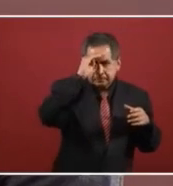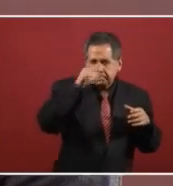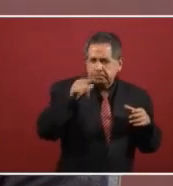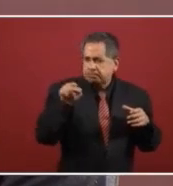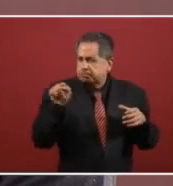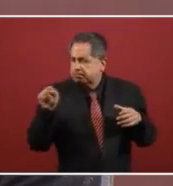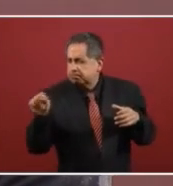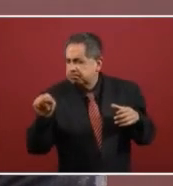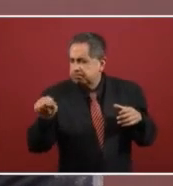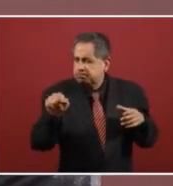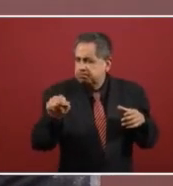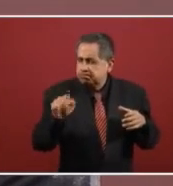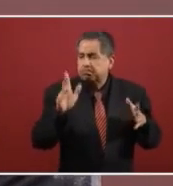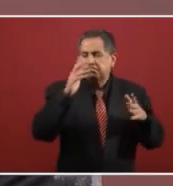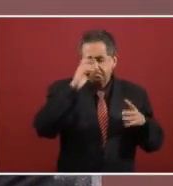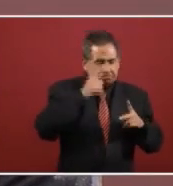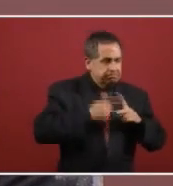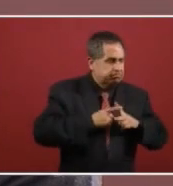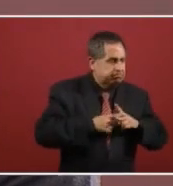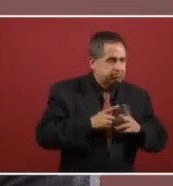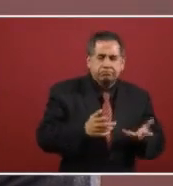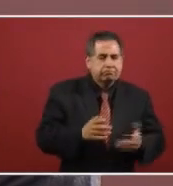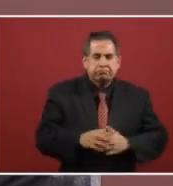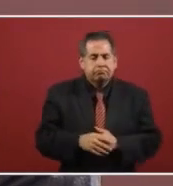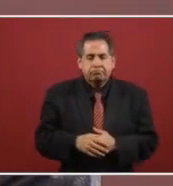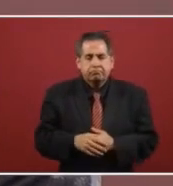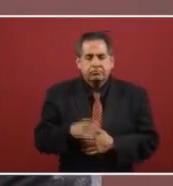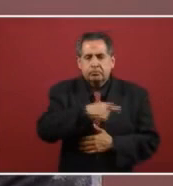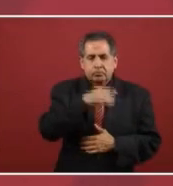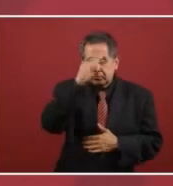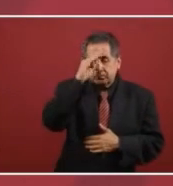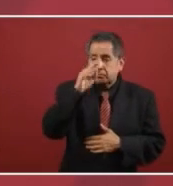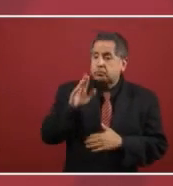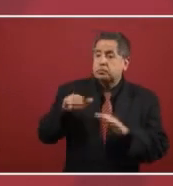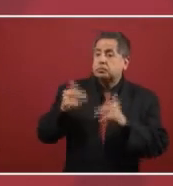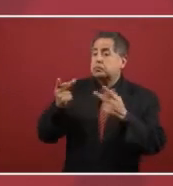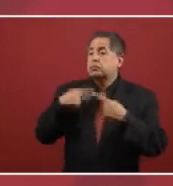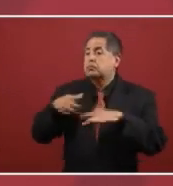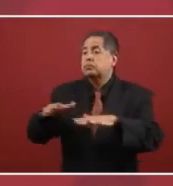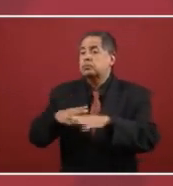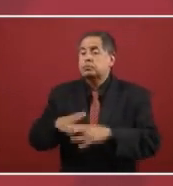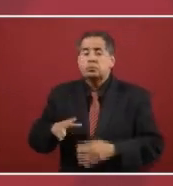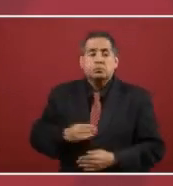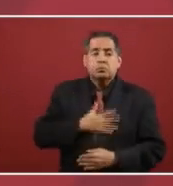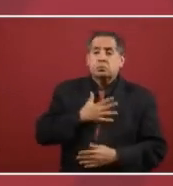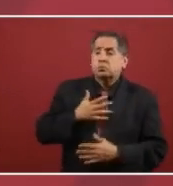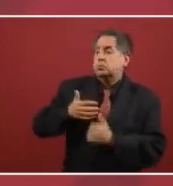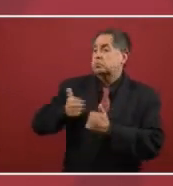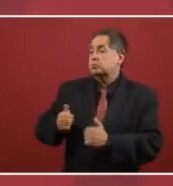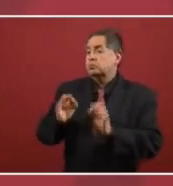do not take into account variables that are very important, such as well-being